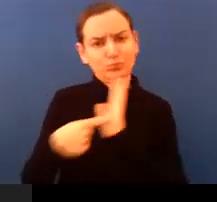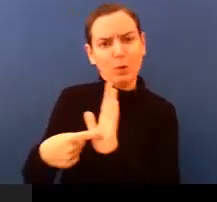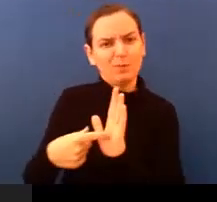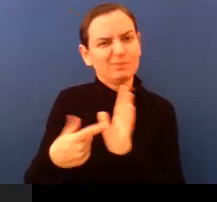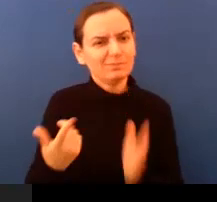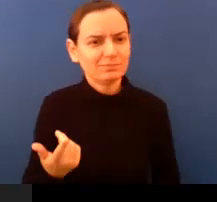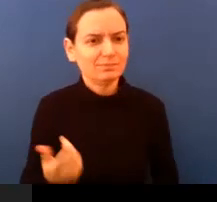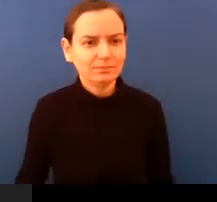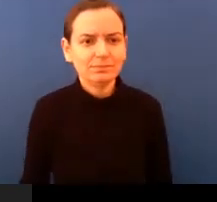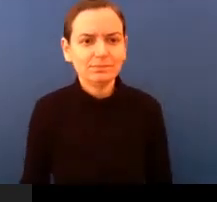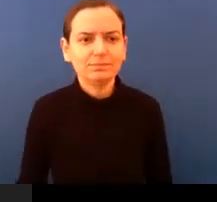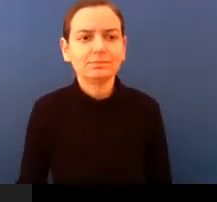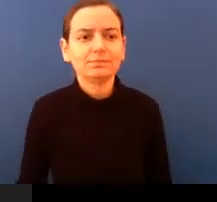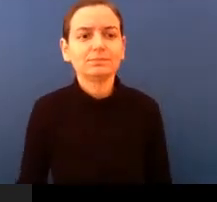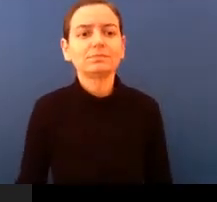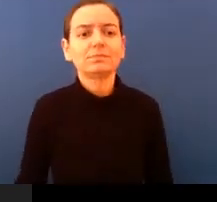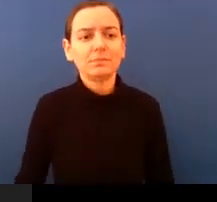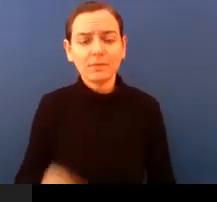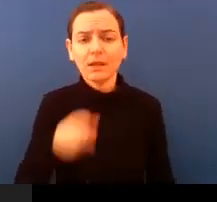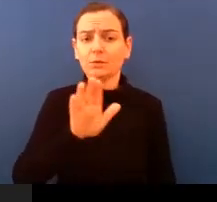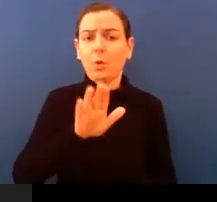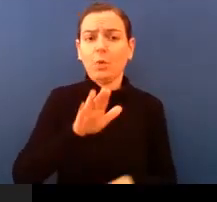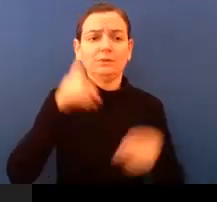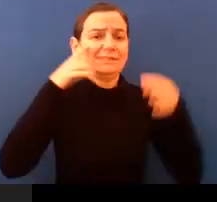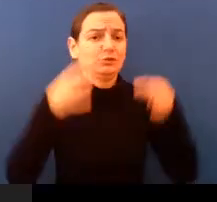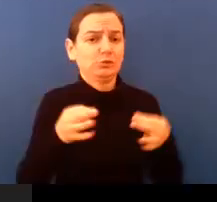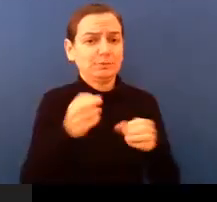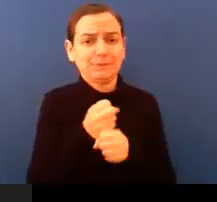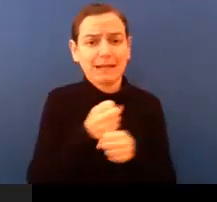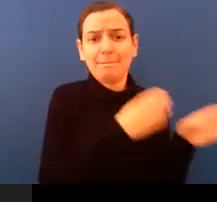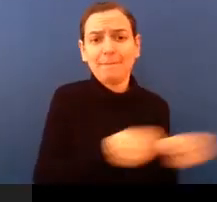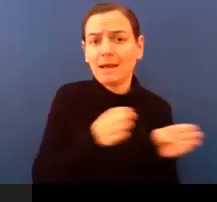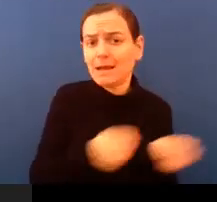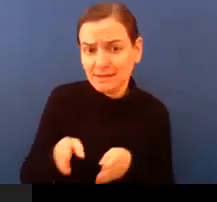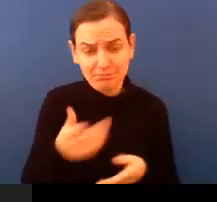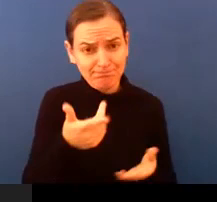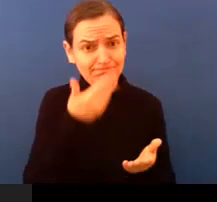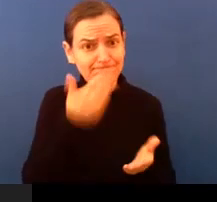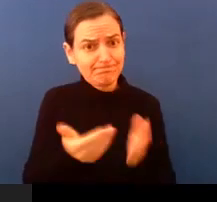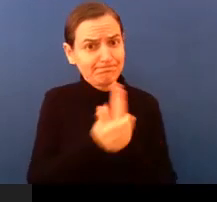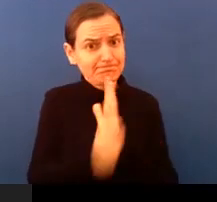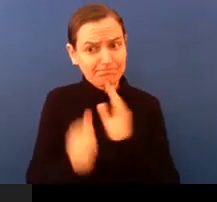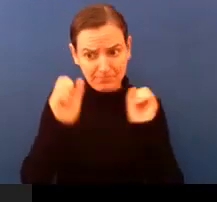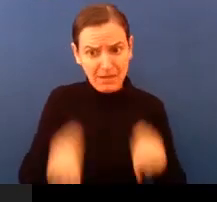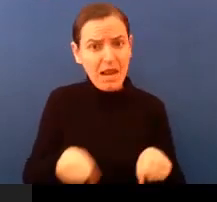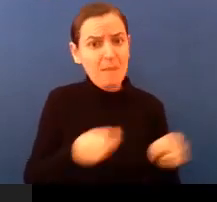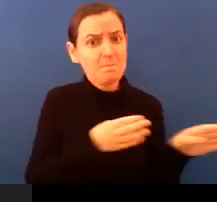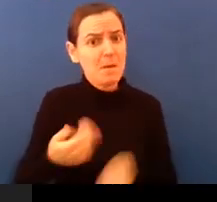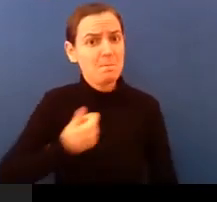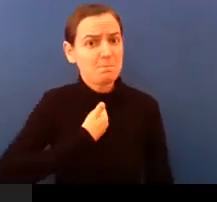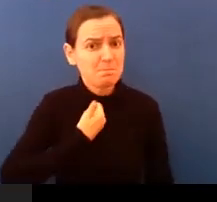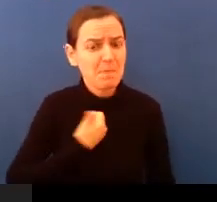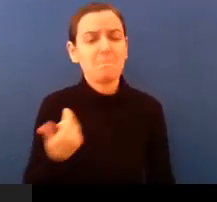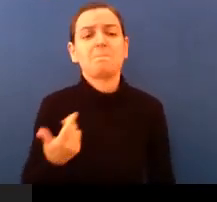And again, ability to control and appropriately correct the dog. A lot of people have difficulty with correcting